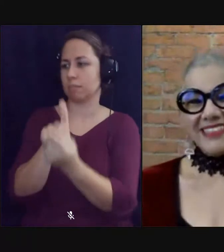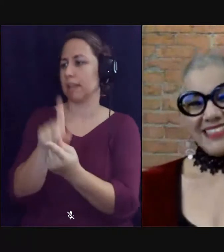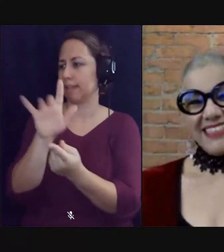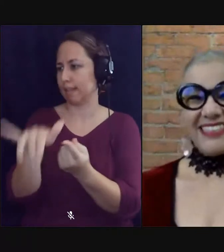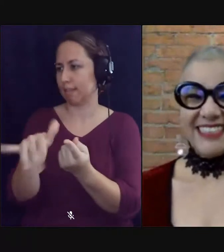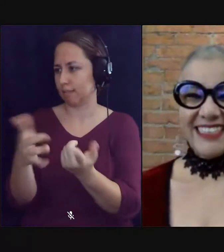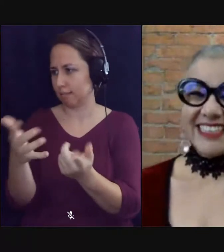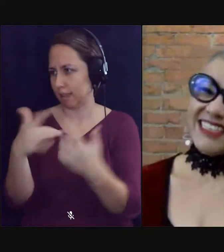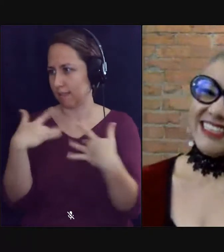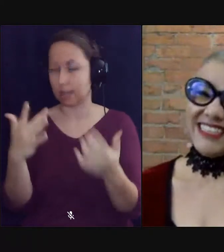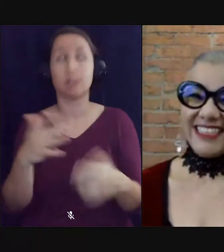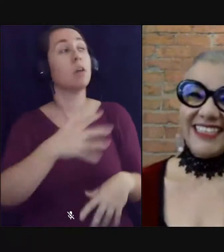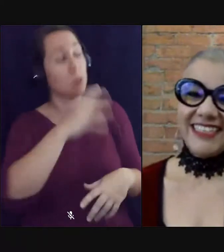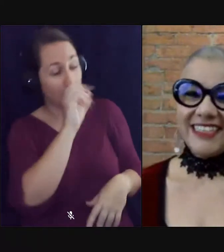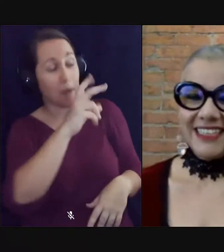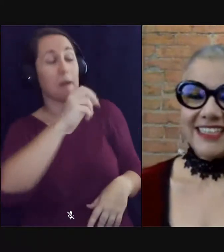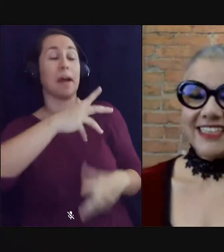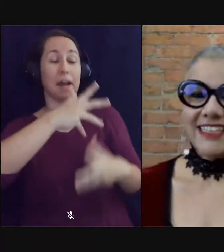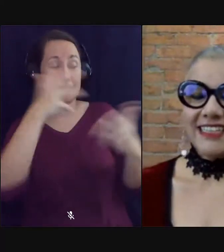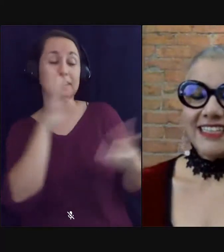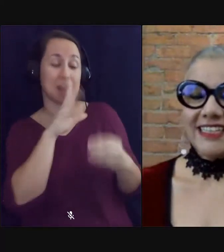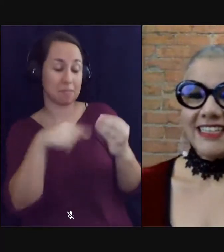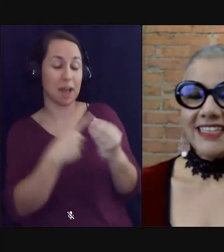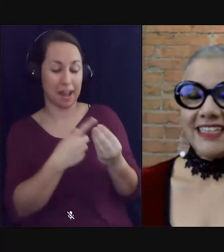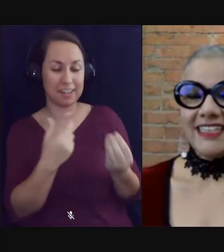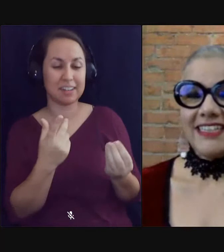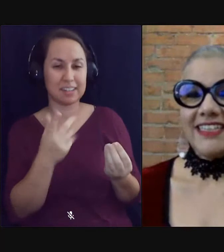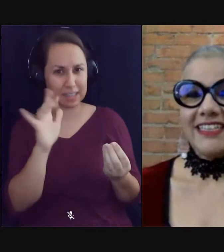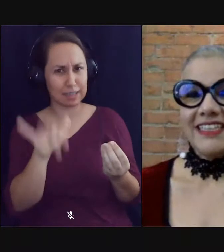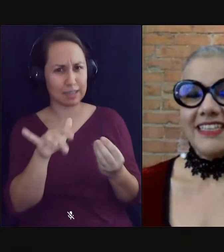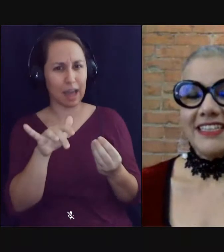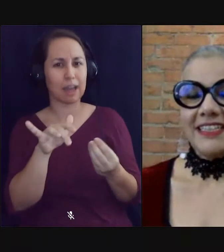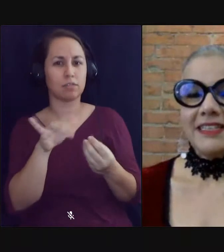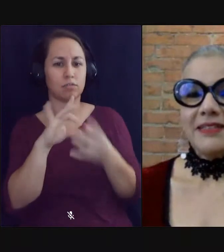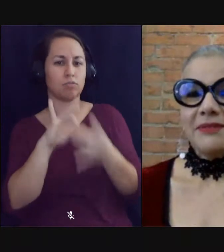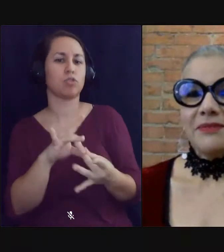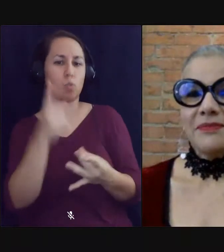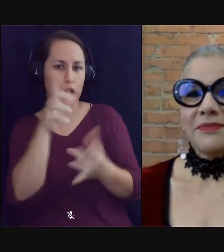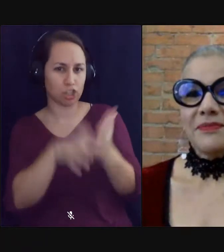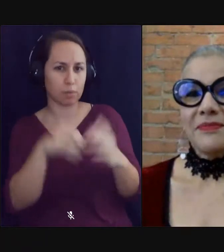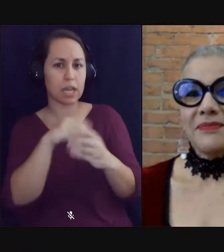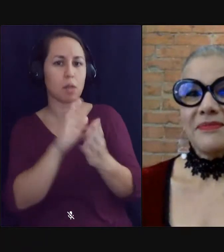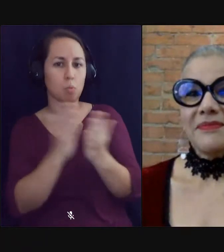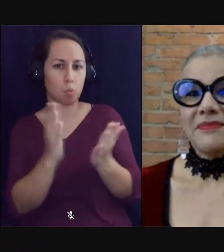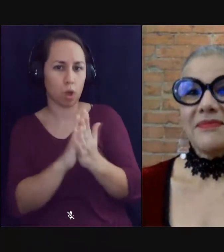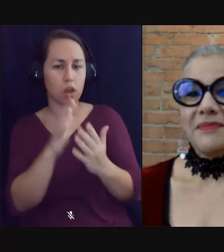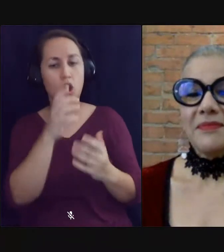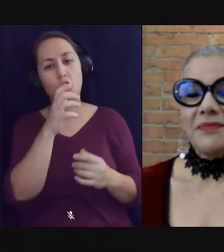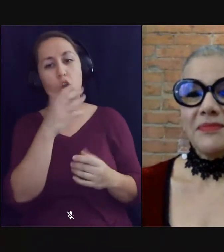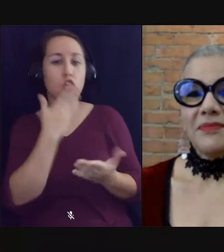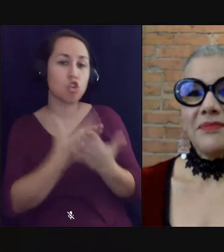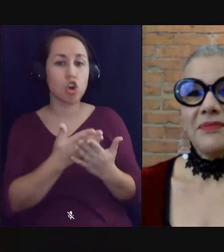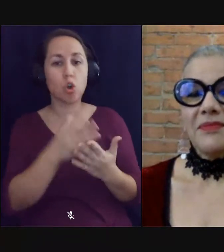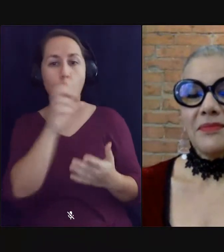Okay, lots to tackle there. So this is referring to one of the chapters in the book, That Good Old Time Religion, which